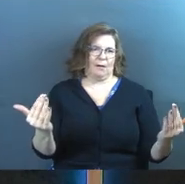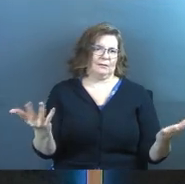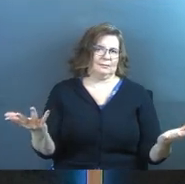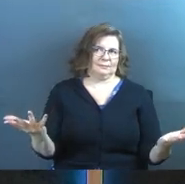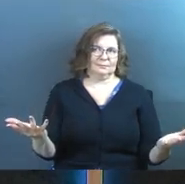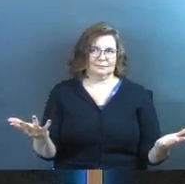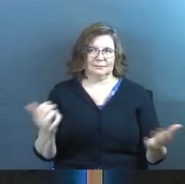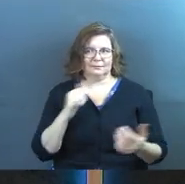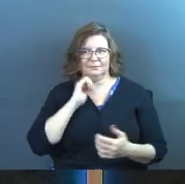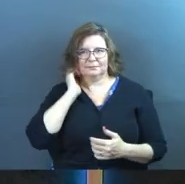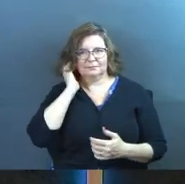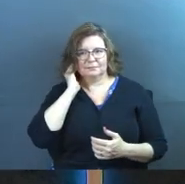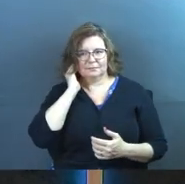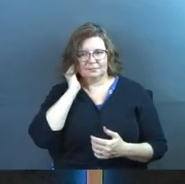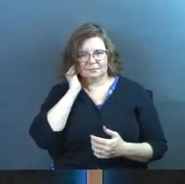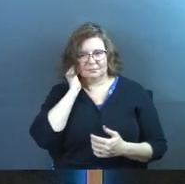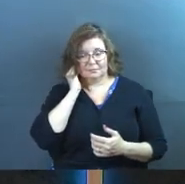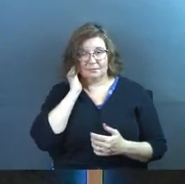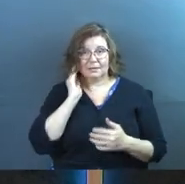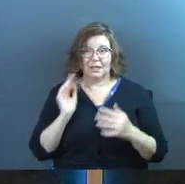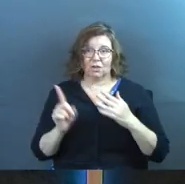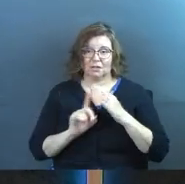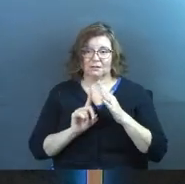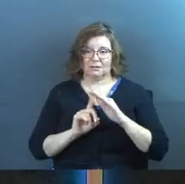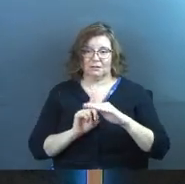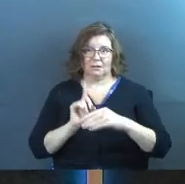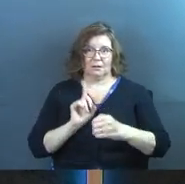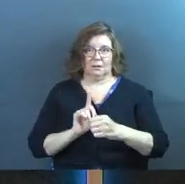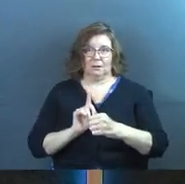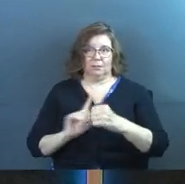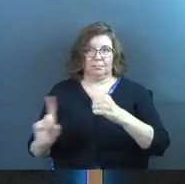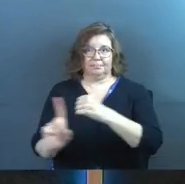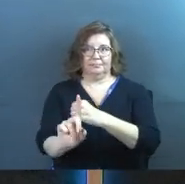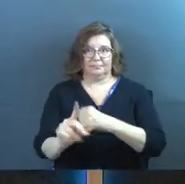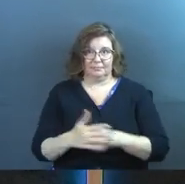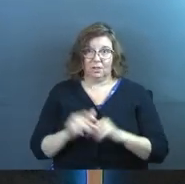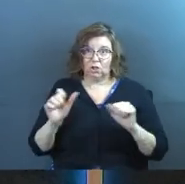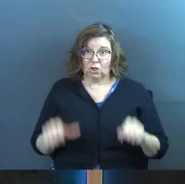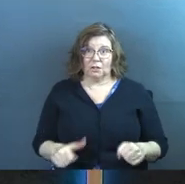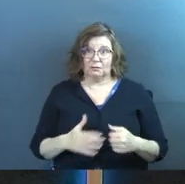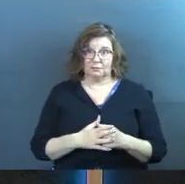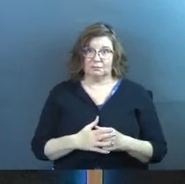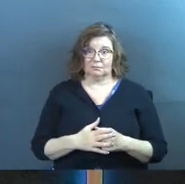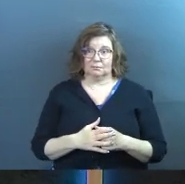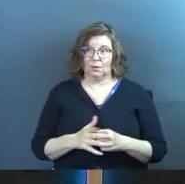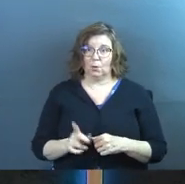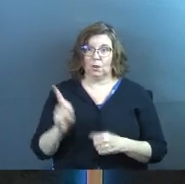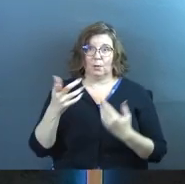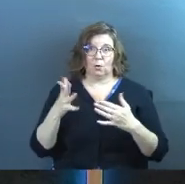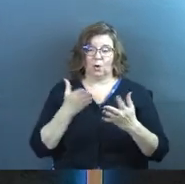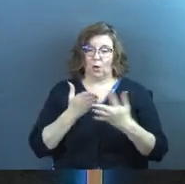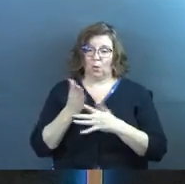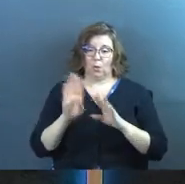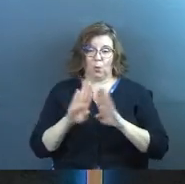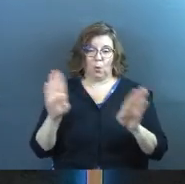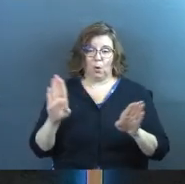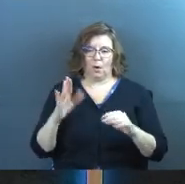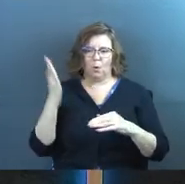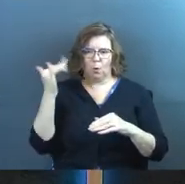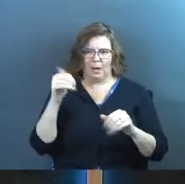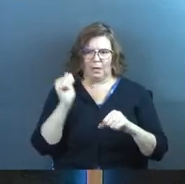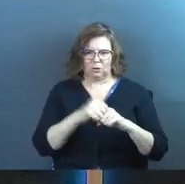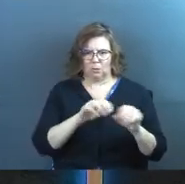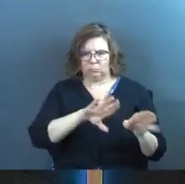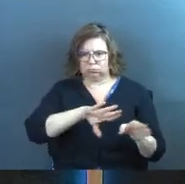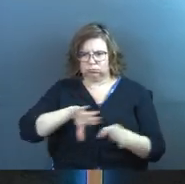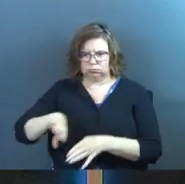on. Couldn't he have just teleported out of there? I mean, if he can walk through walls with the upper room, he could have just gone through the stone. Why'd they roll the